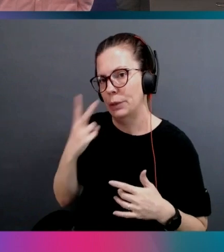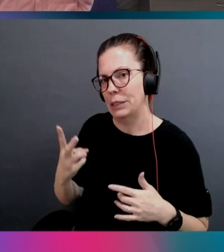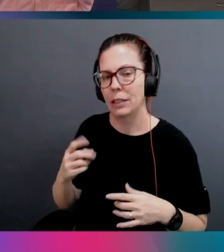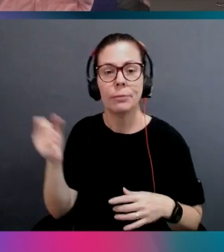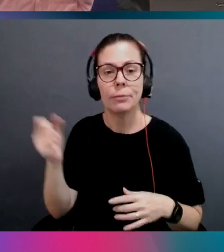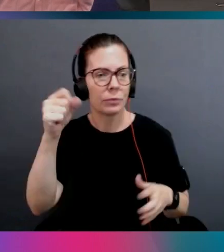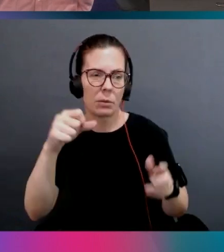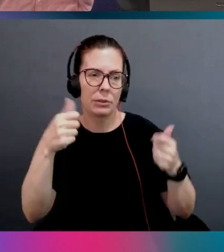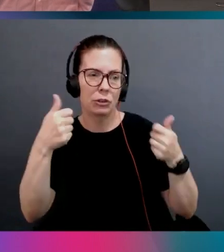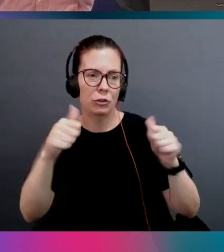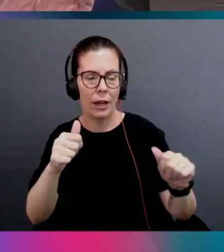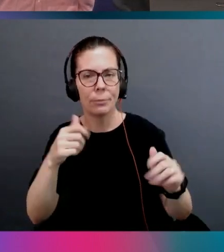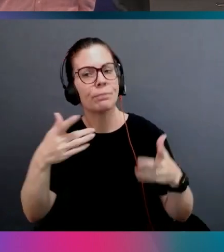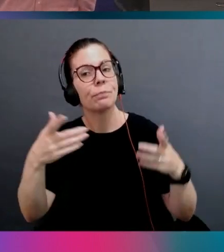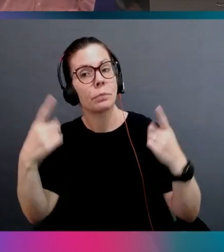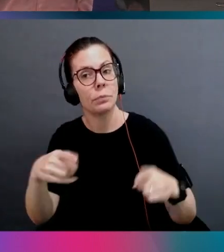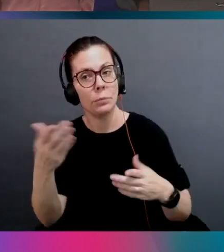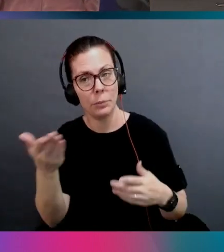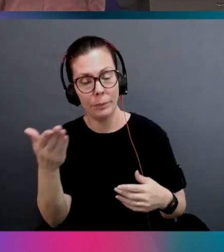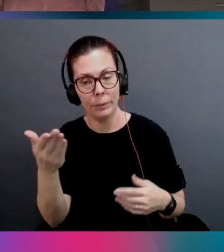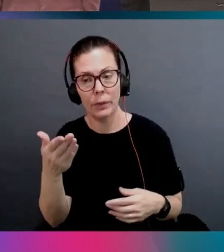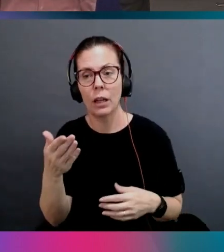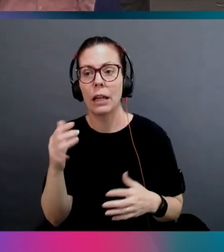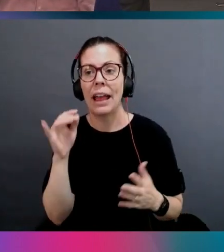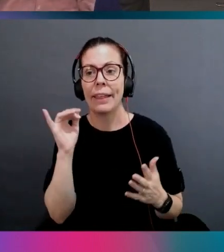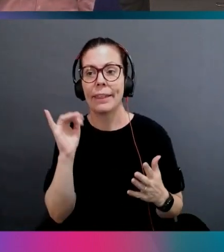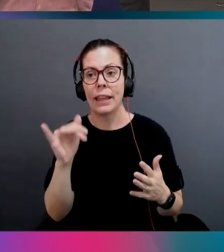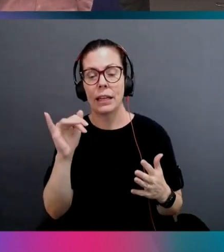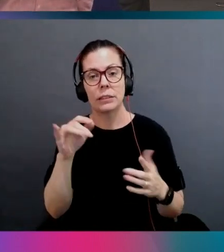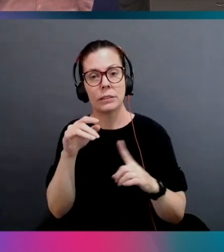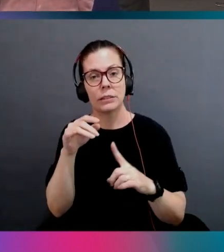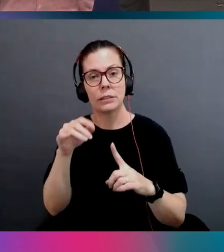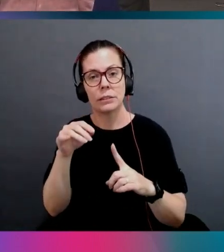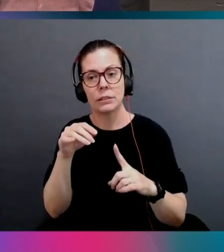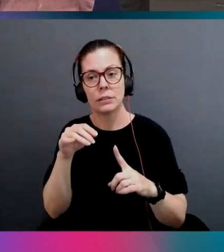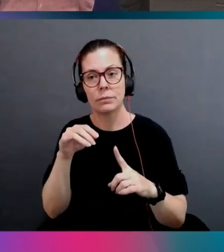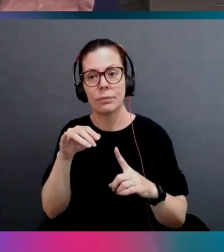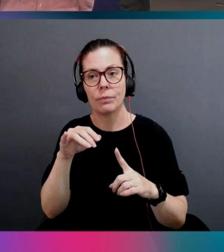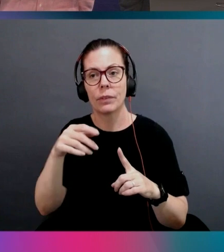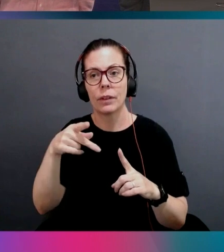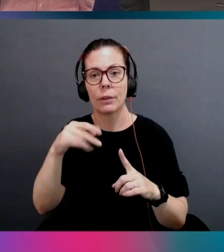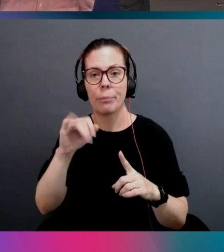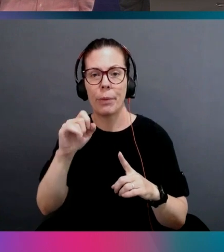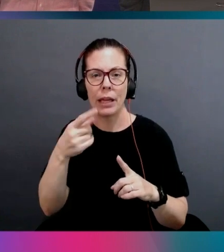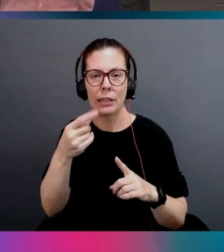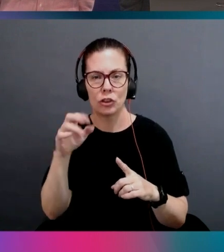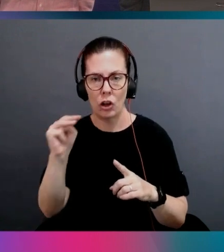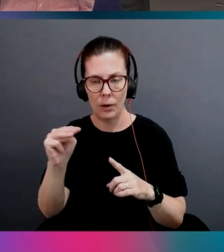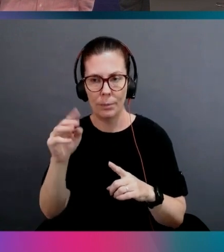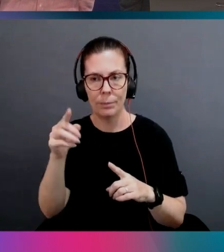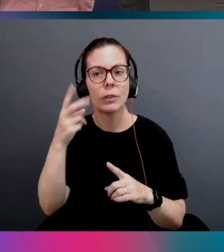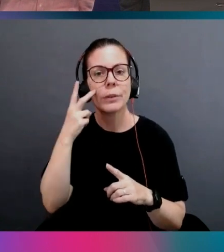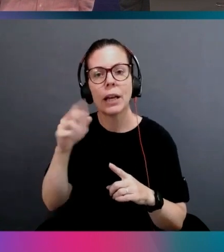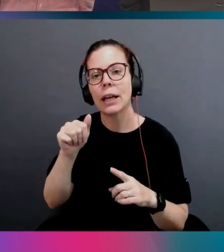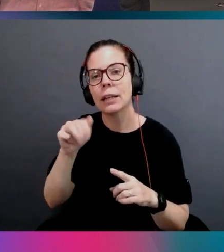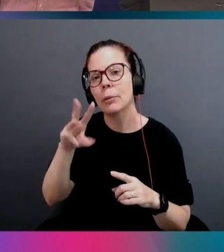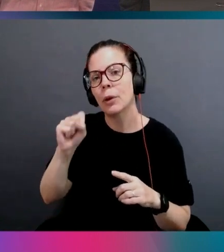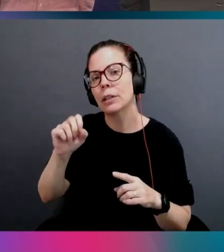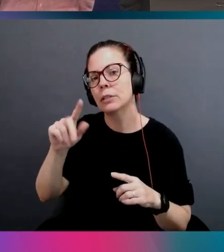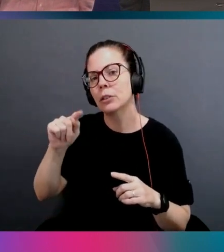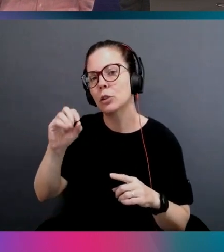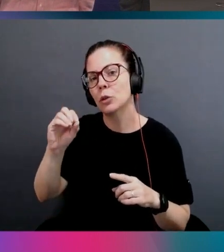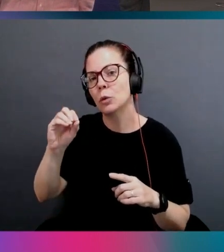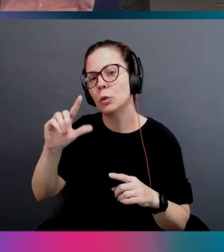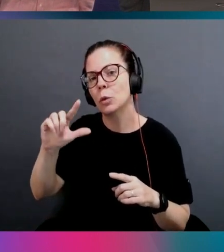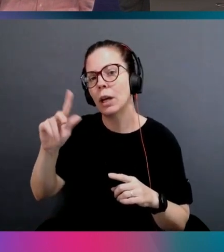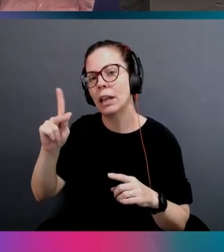this, right? What is happening is this is JetBrains IDE Pycharm. We have the AWS Toolkit extension